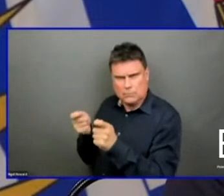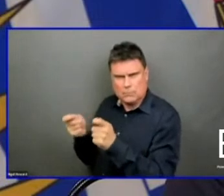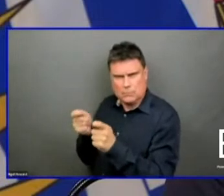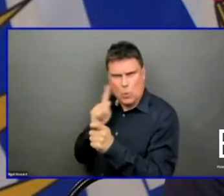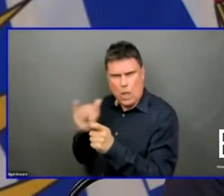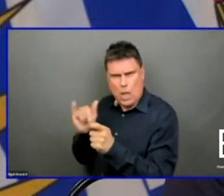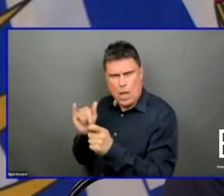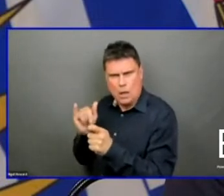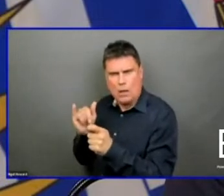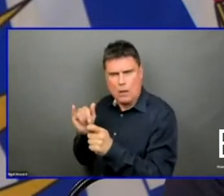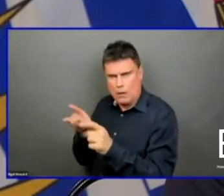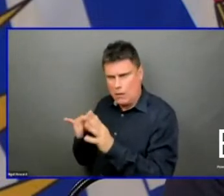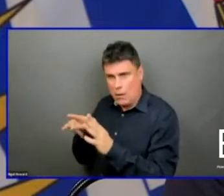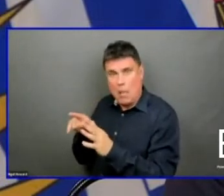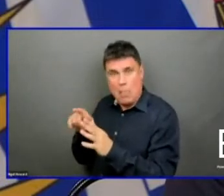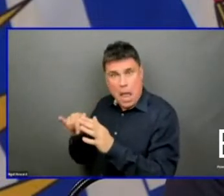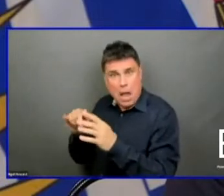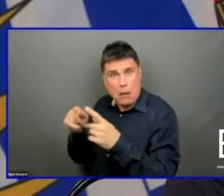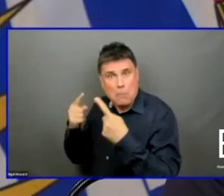challenges.